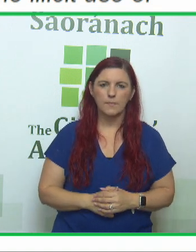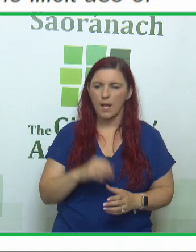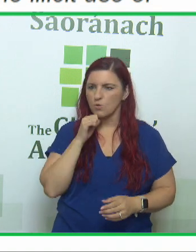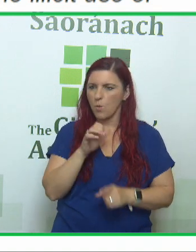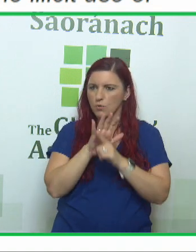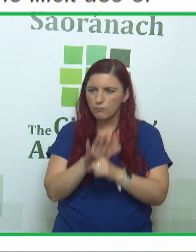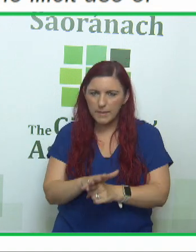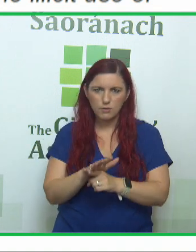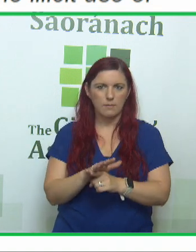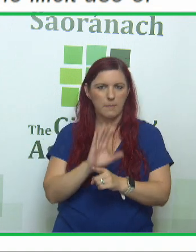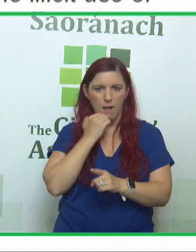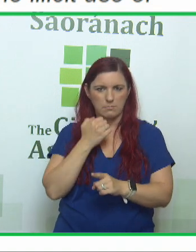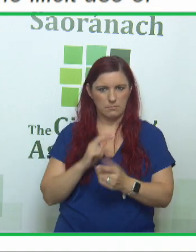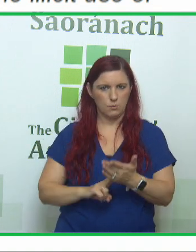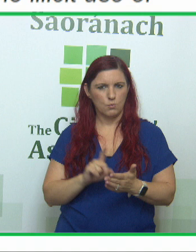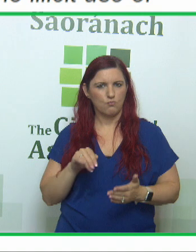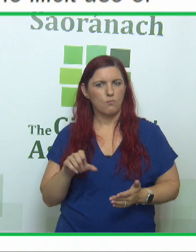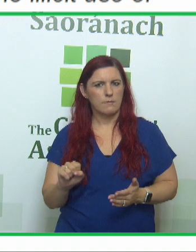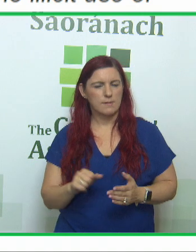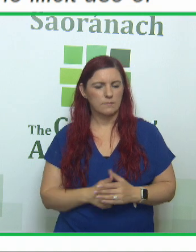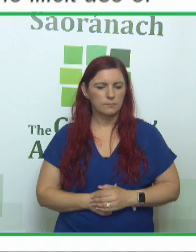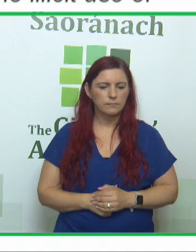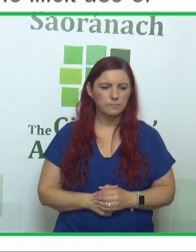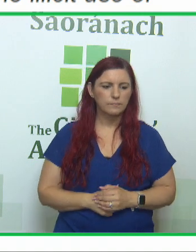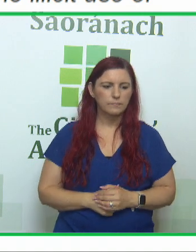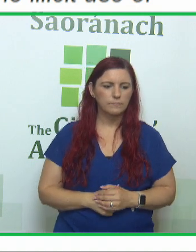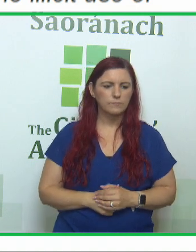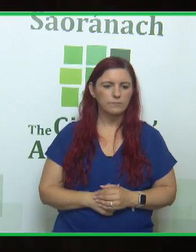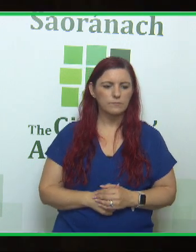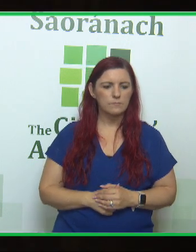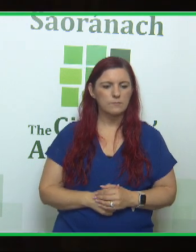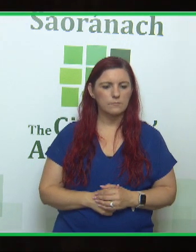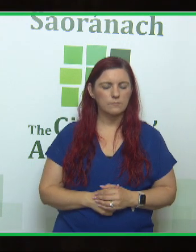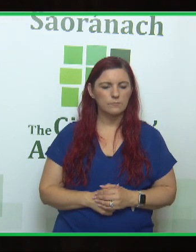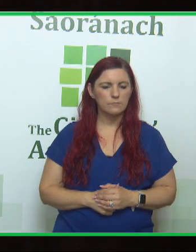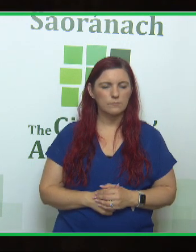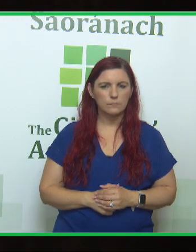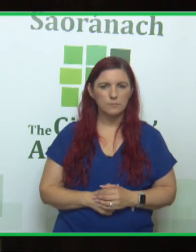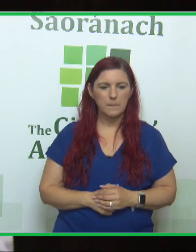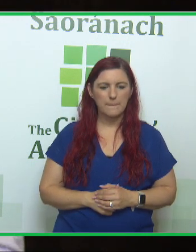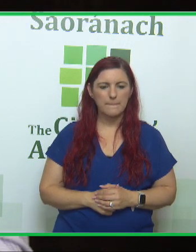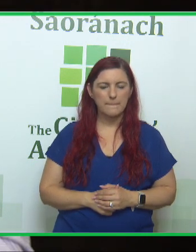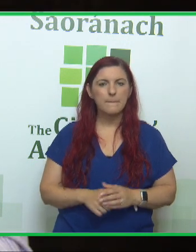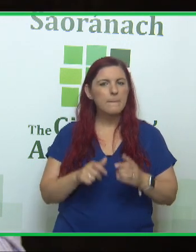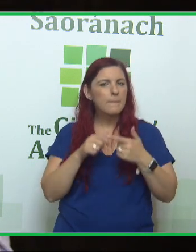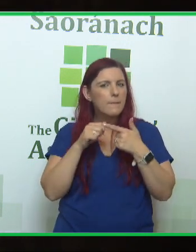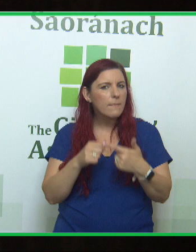discrimination takes place for reasons of stigma or otherwise. Now, we also have a